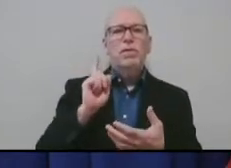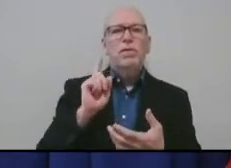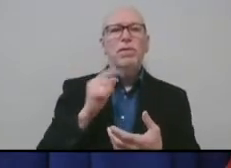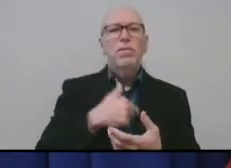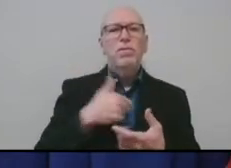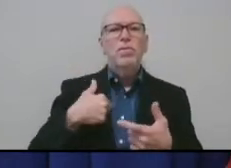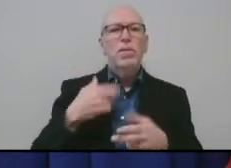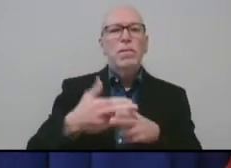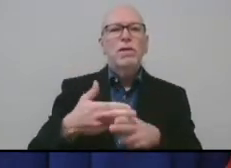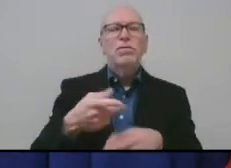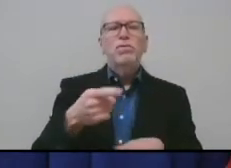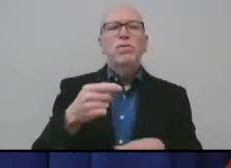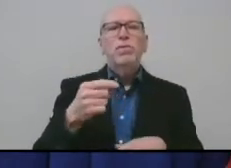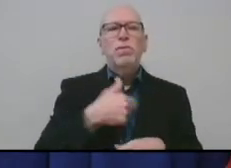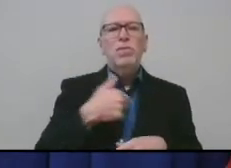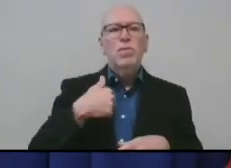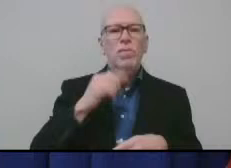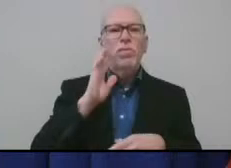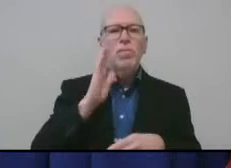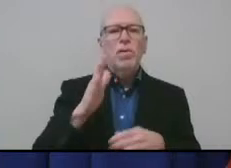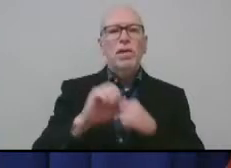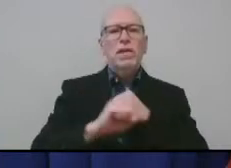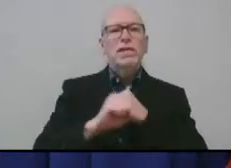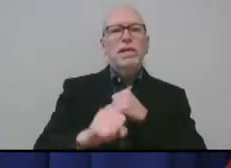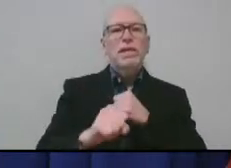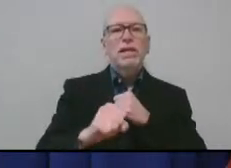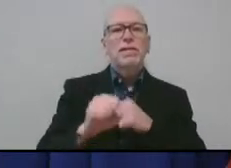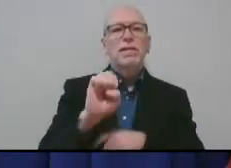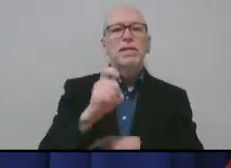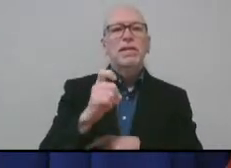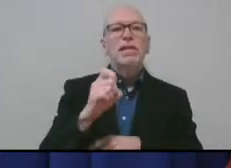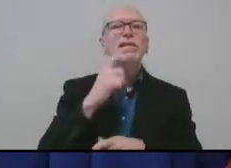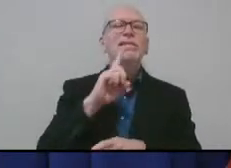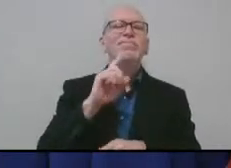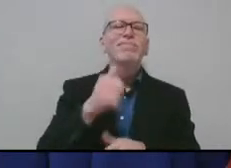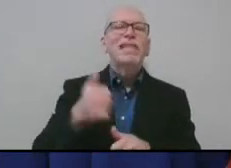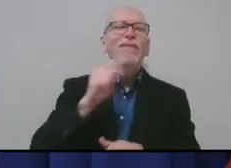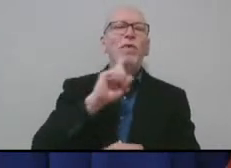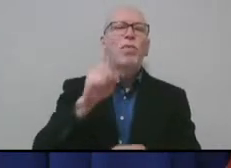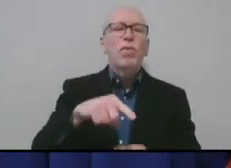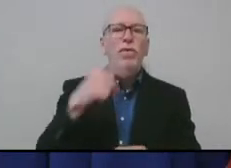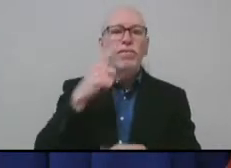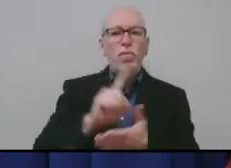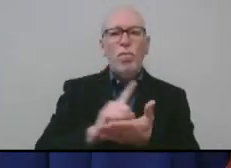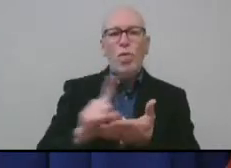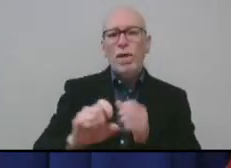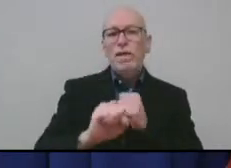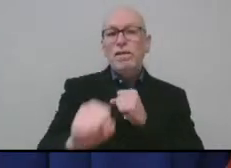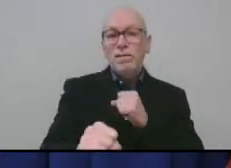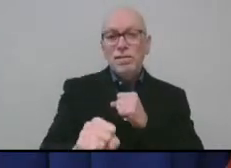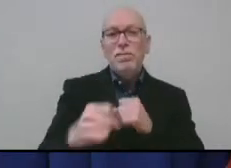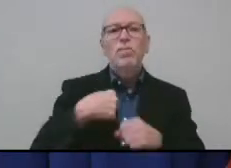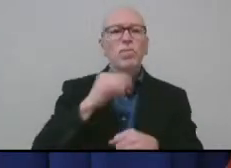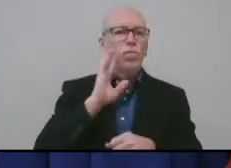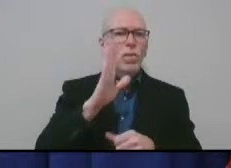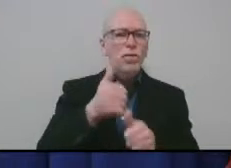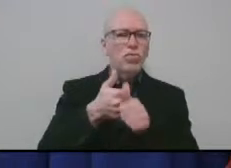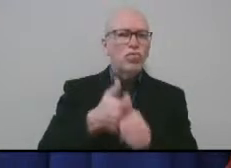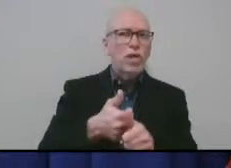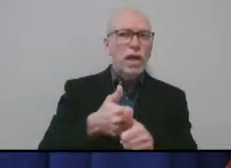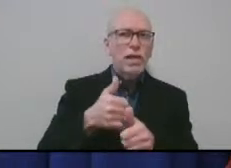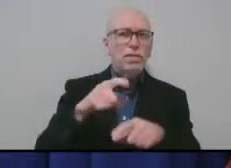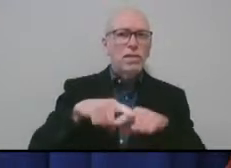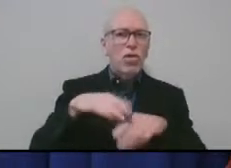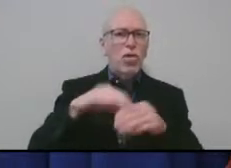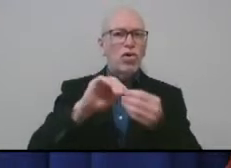mentioned that we were going to extend the executive order for a week, and we were going to track exactly the numbers as they